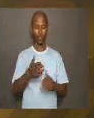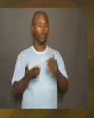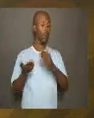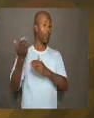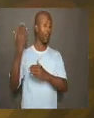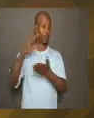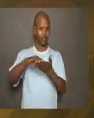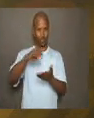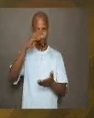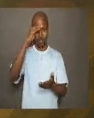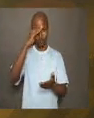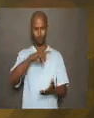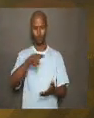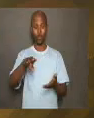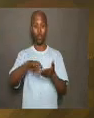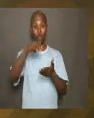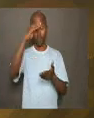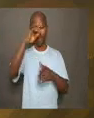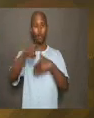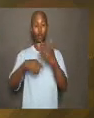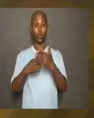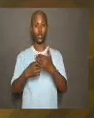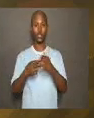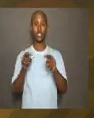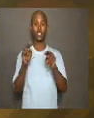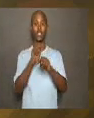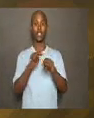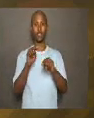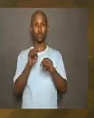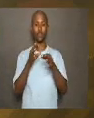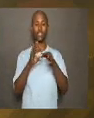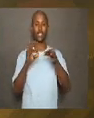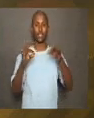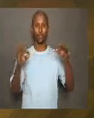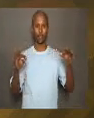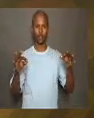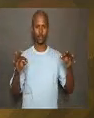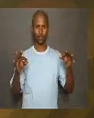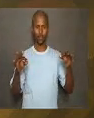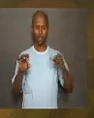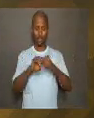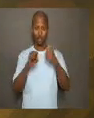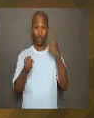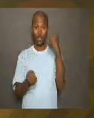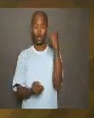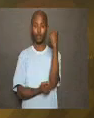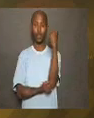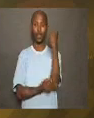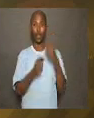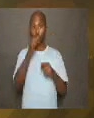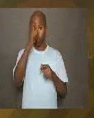last lesson, we learned about the nature of a statement, the fundamental